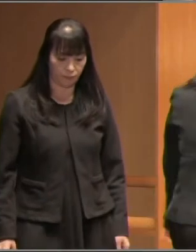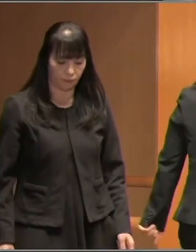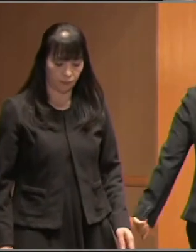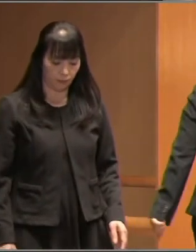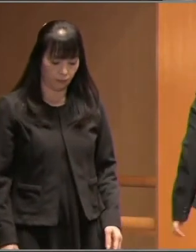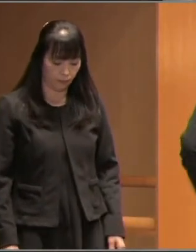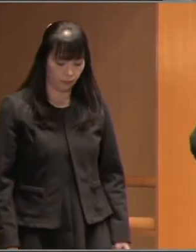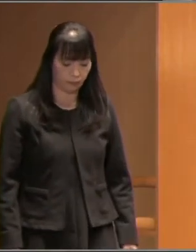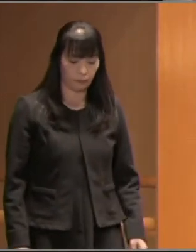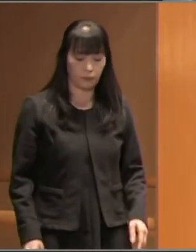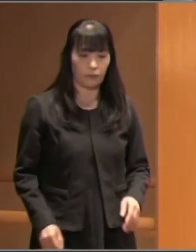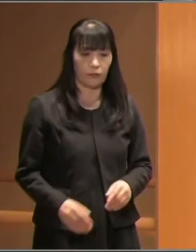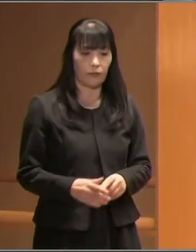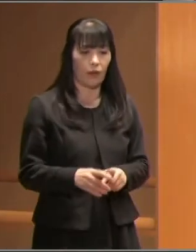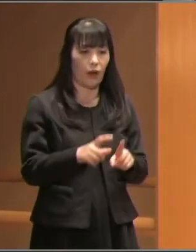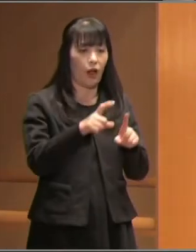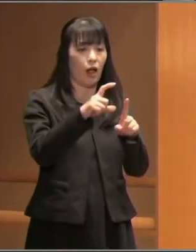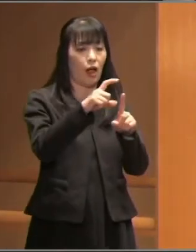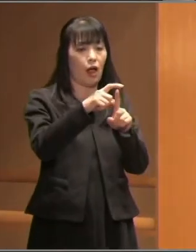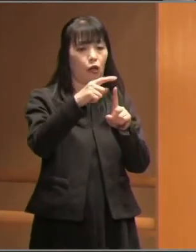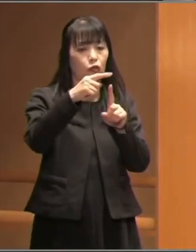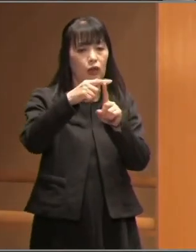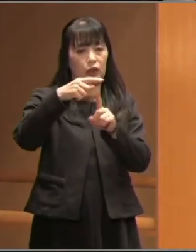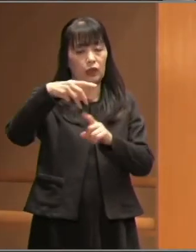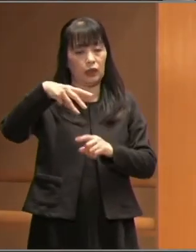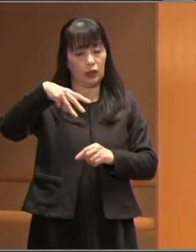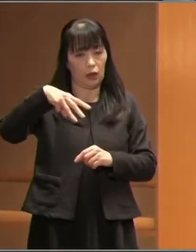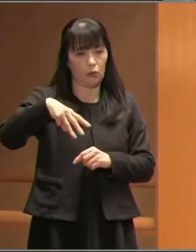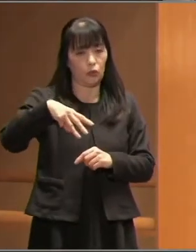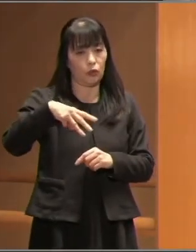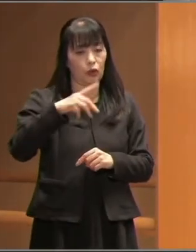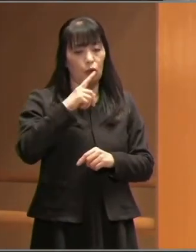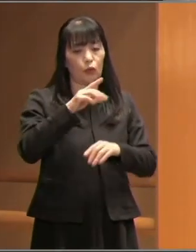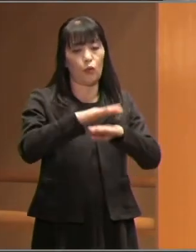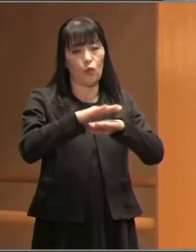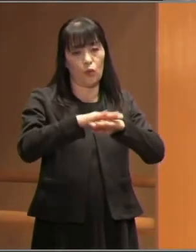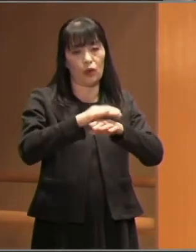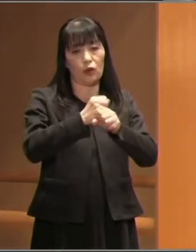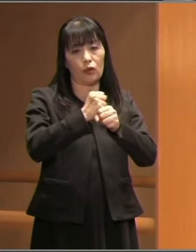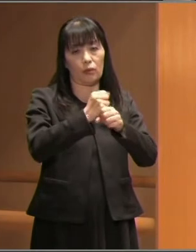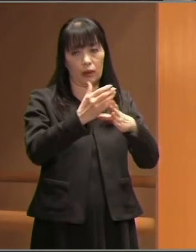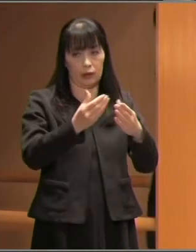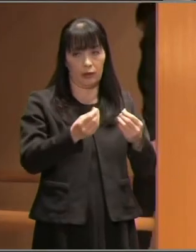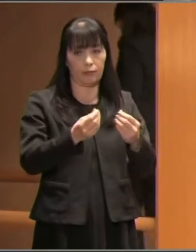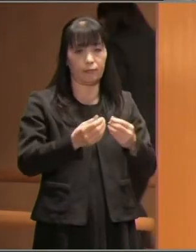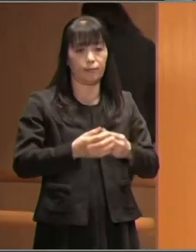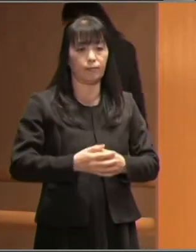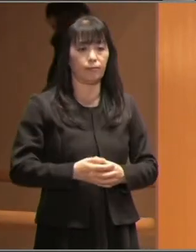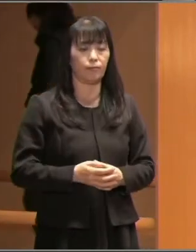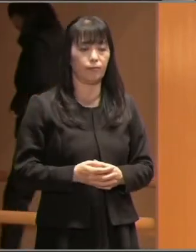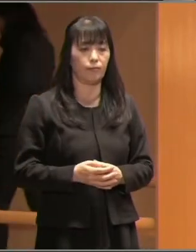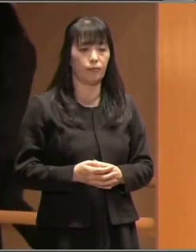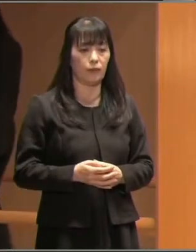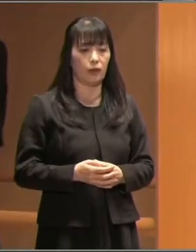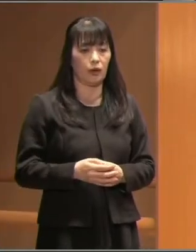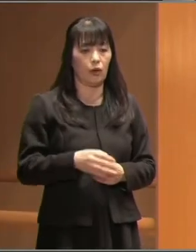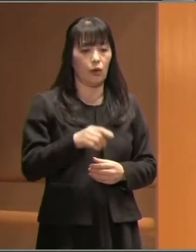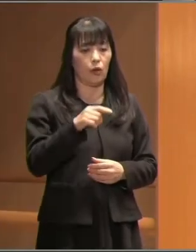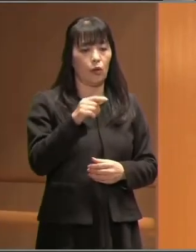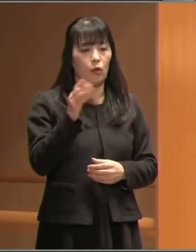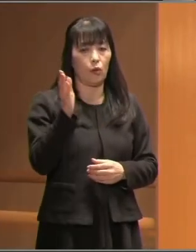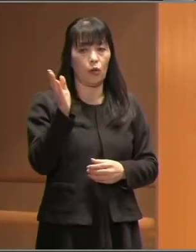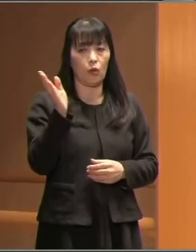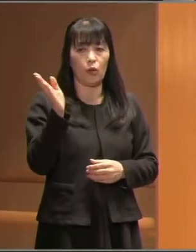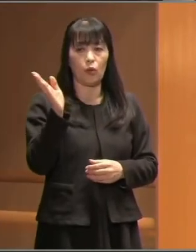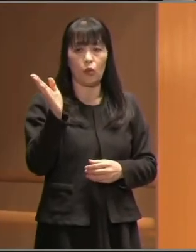was used for that, which is RTM, resin transfer molding method.